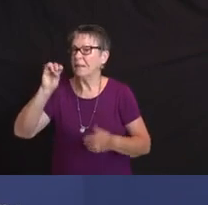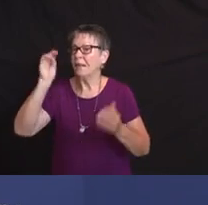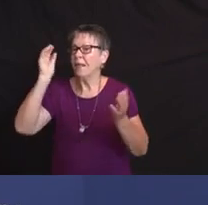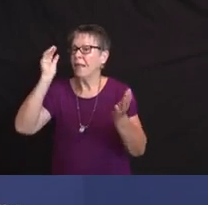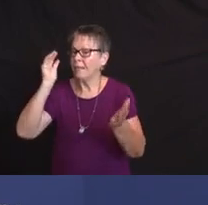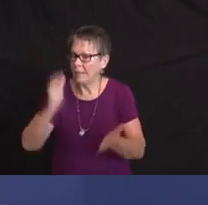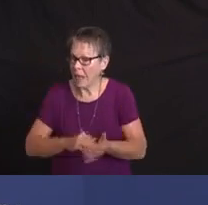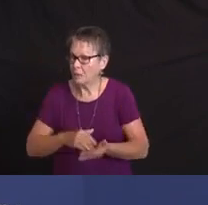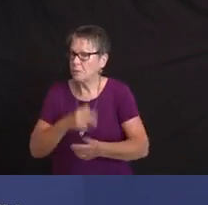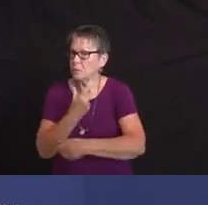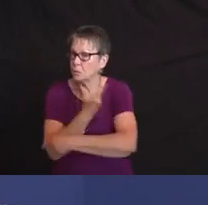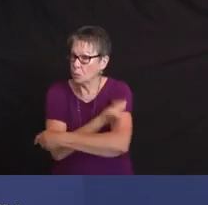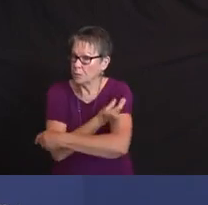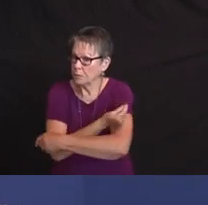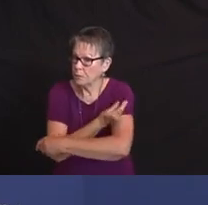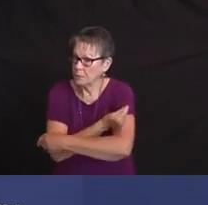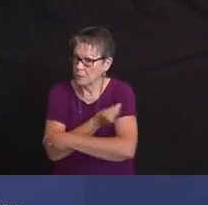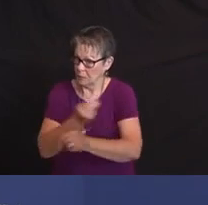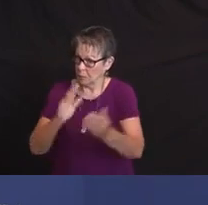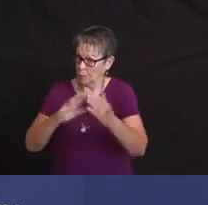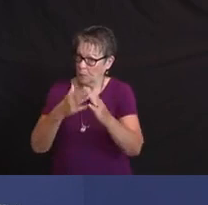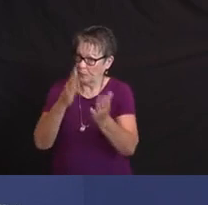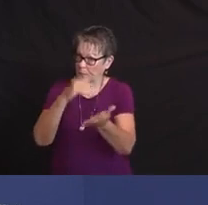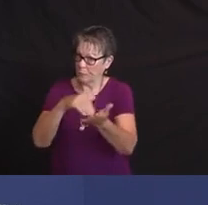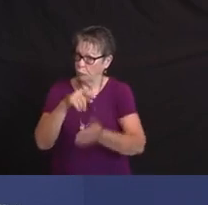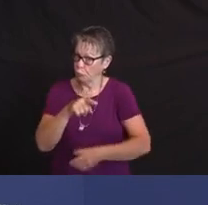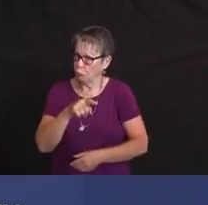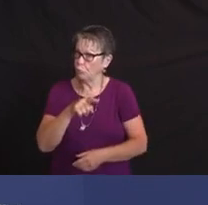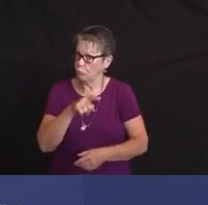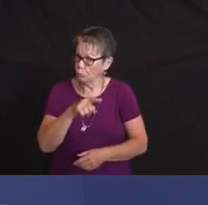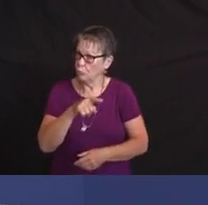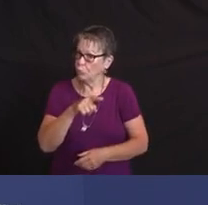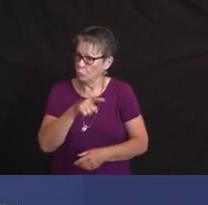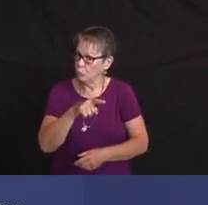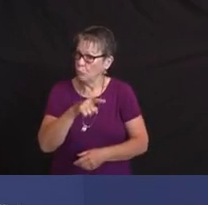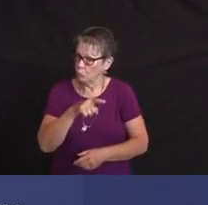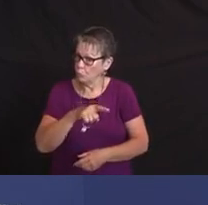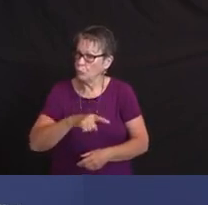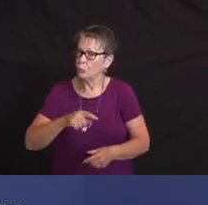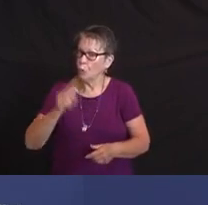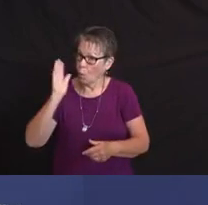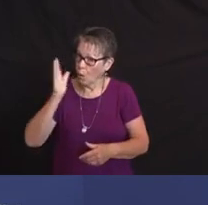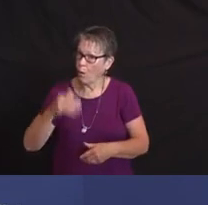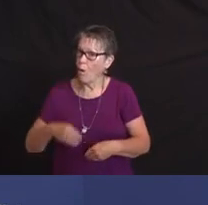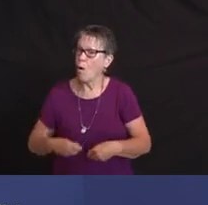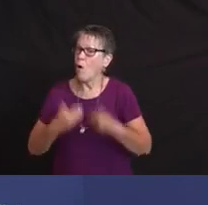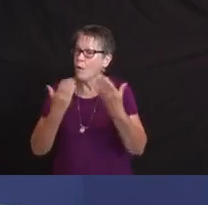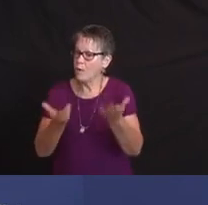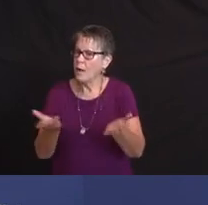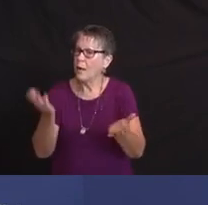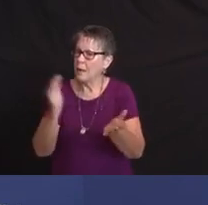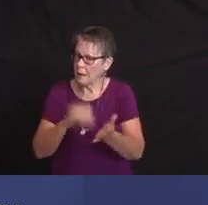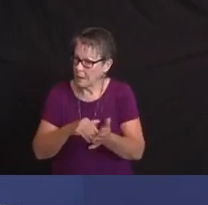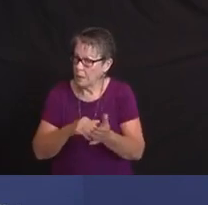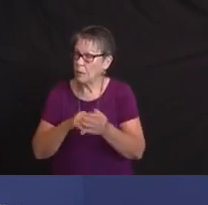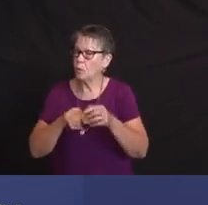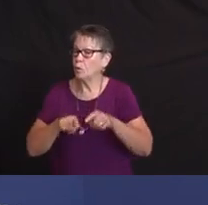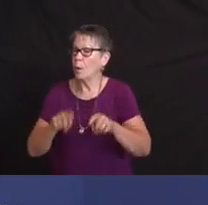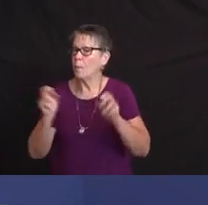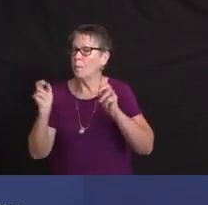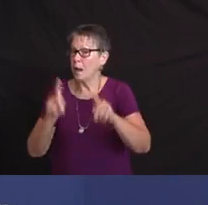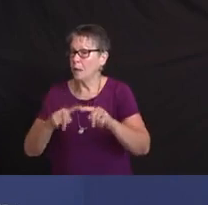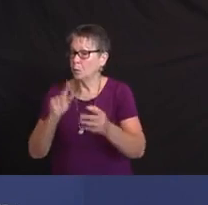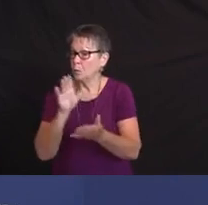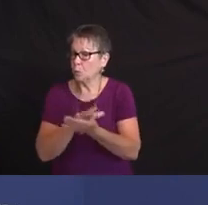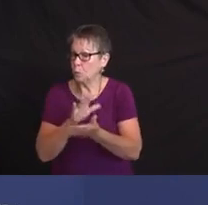and several will be providing COVID-19 vaccinations during these events. On to my daily report. As the